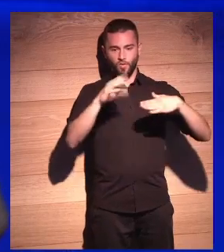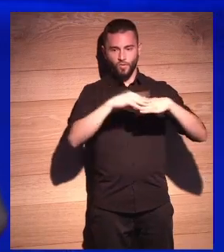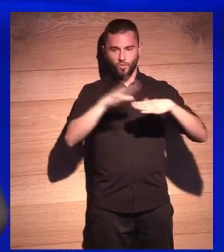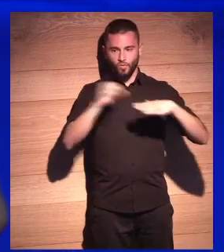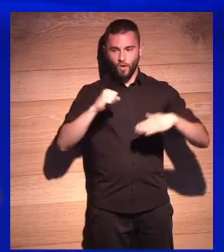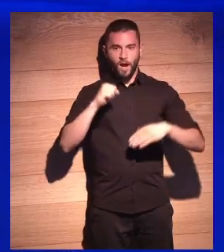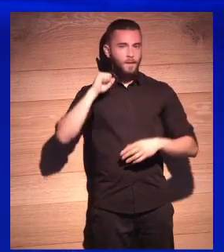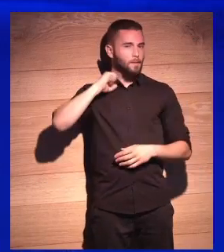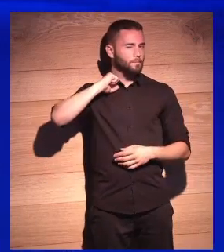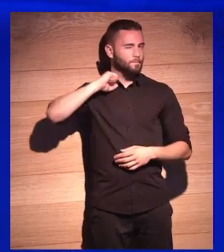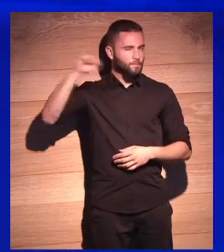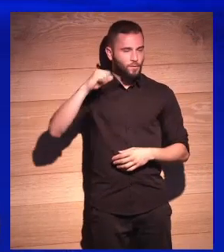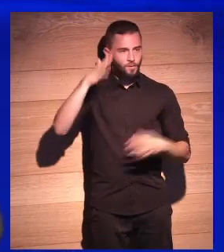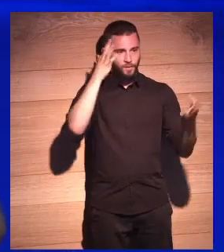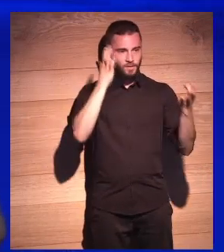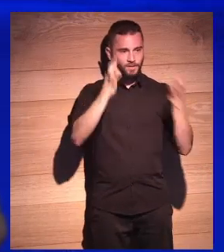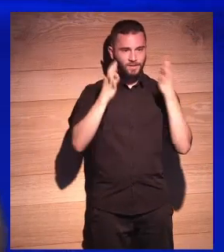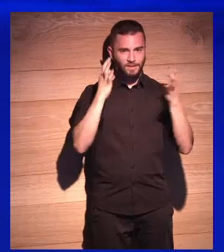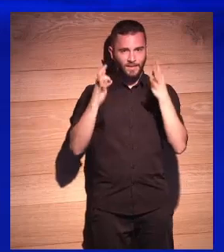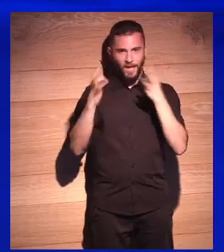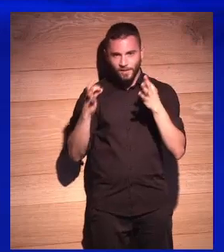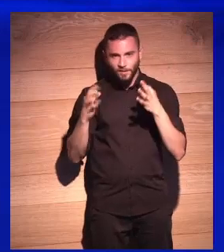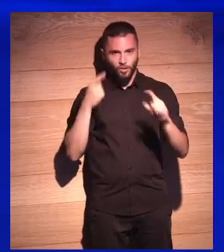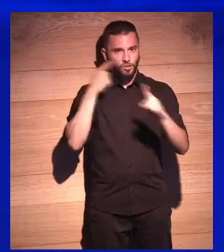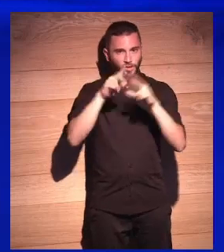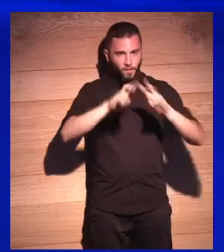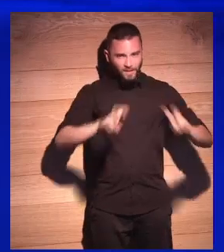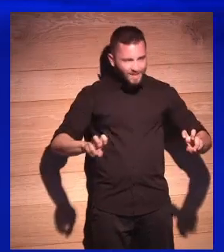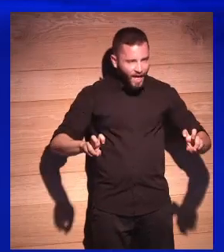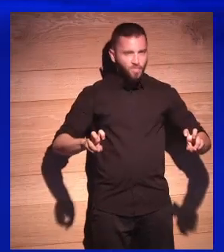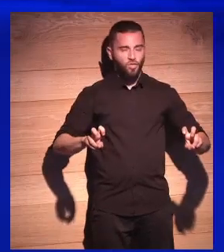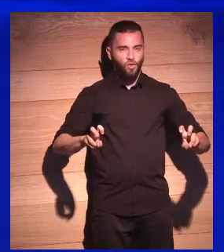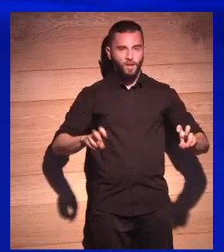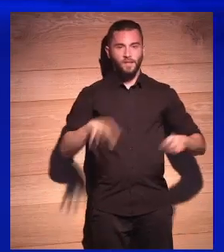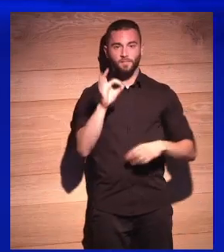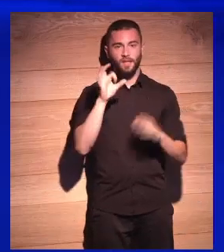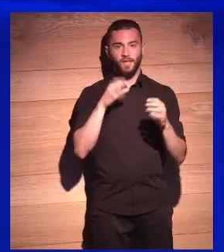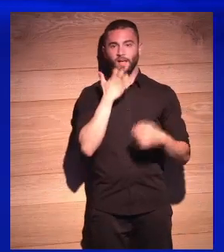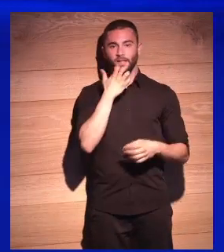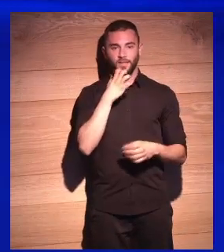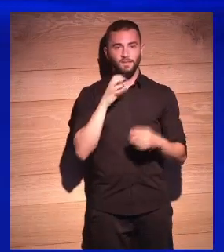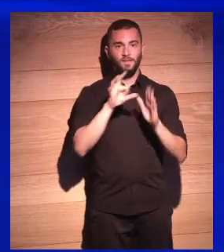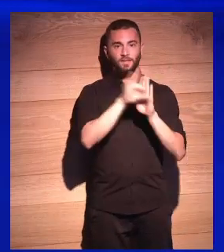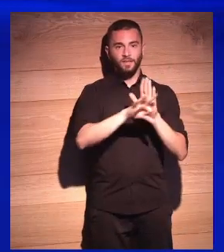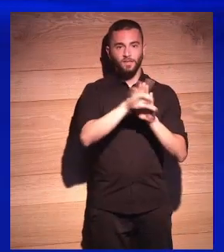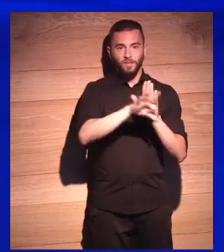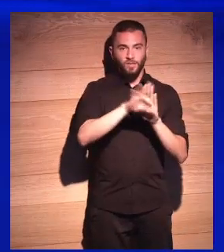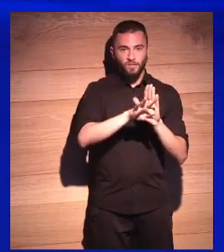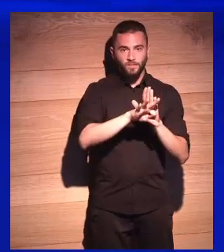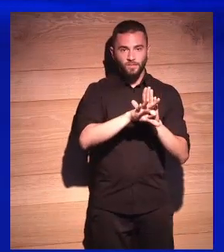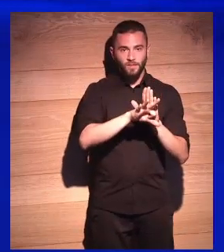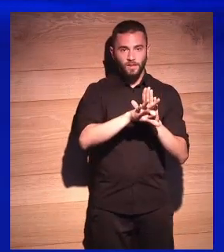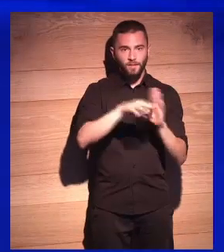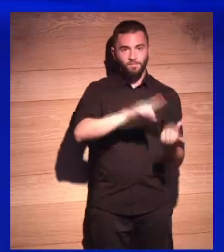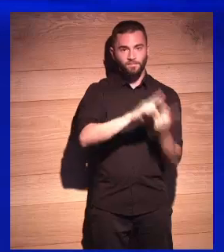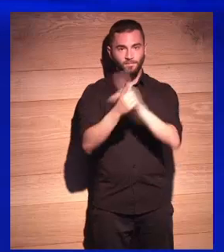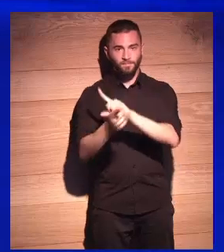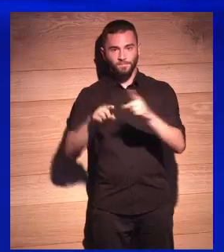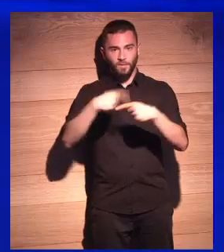captive user extract biometrical data for their research. And it's true that when an operating system